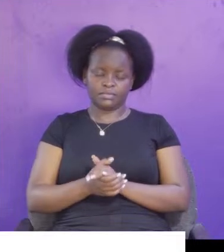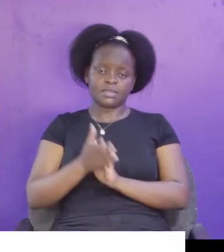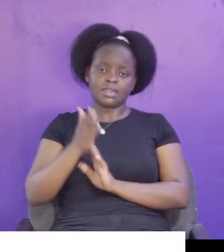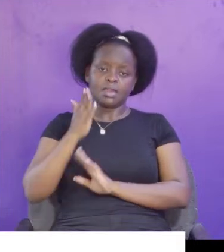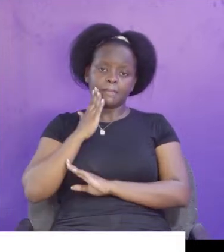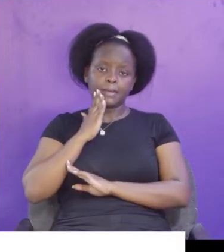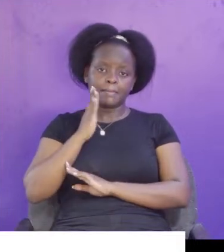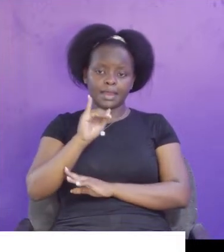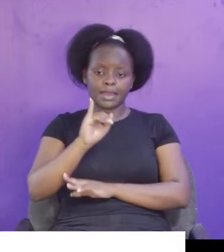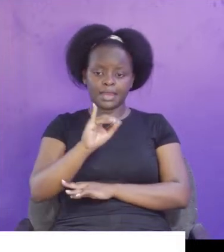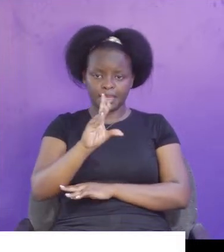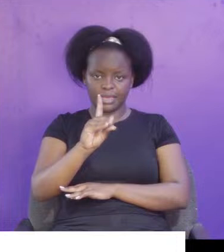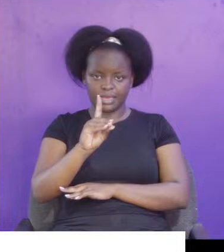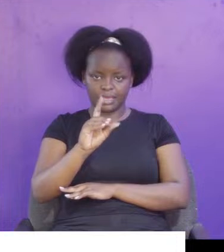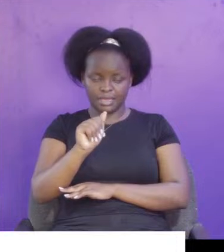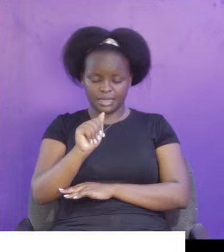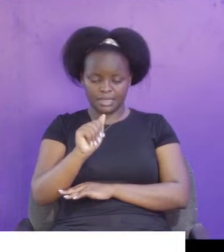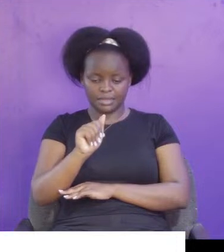Rosemary,